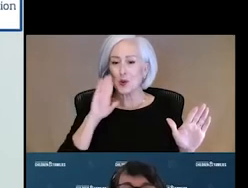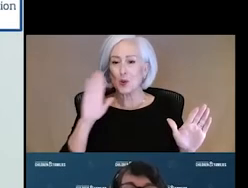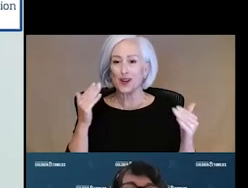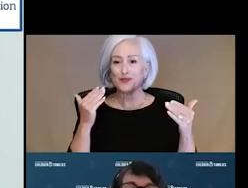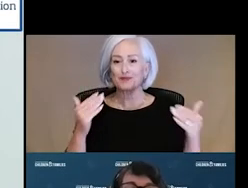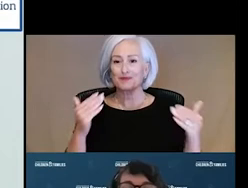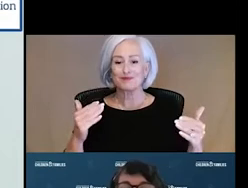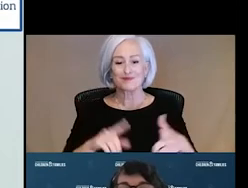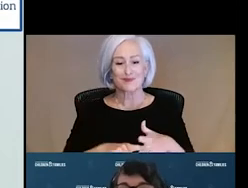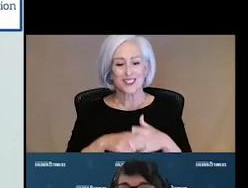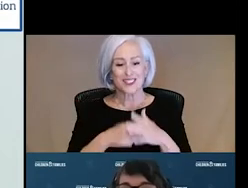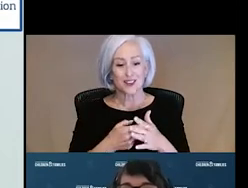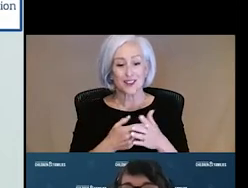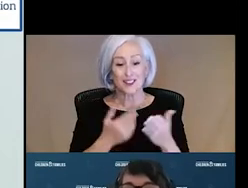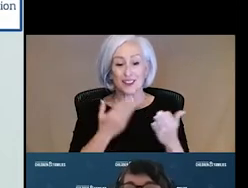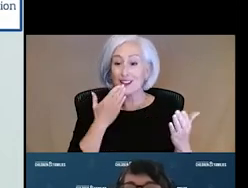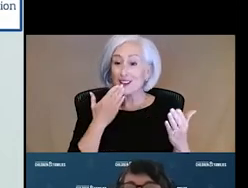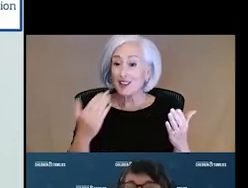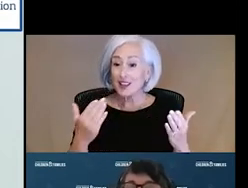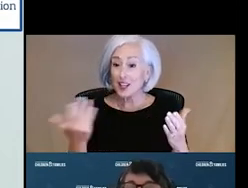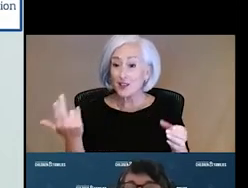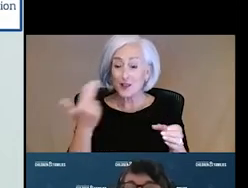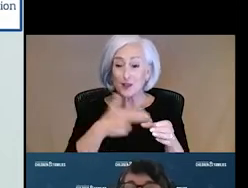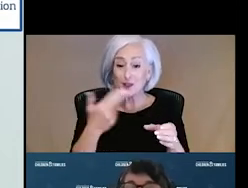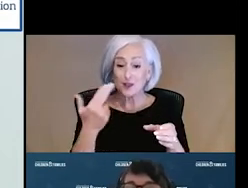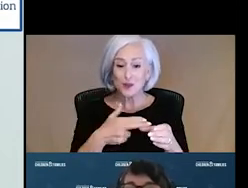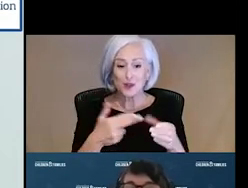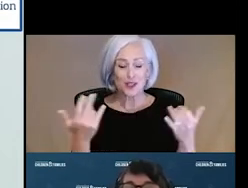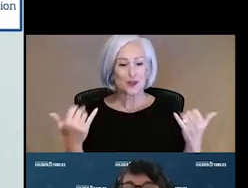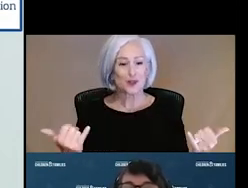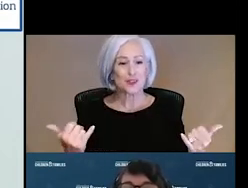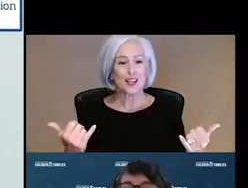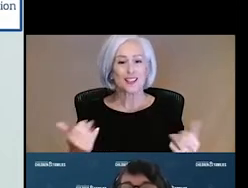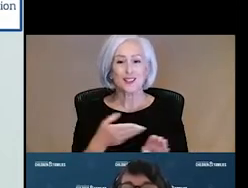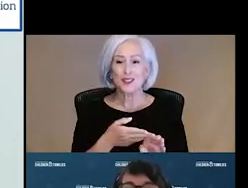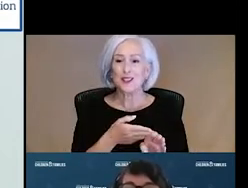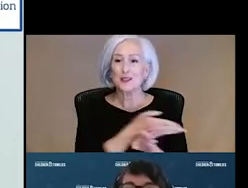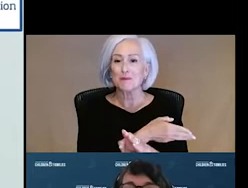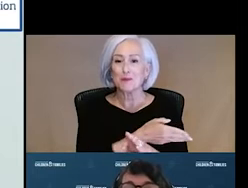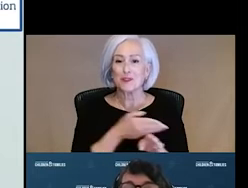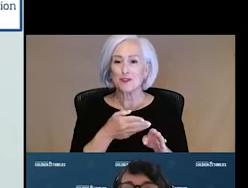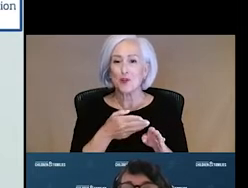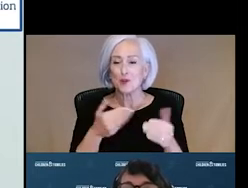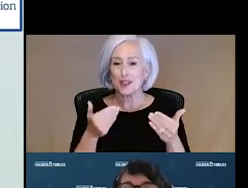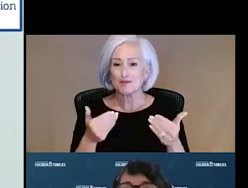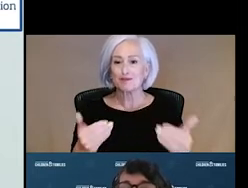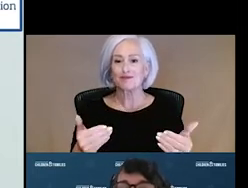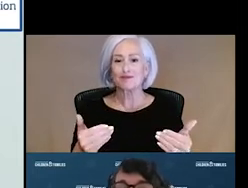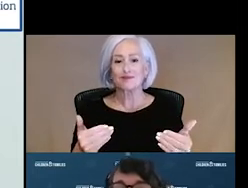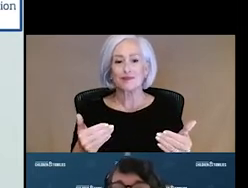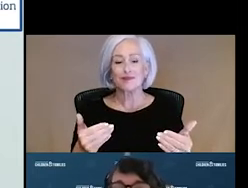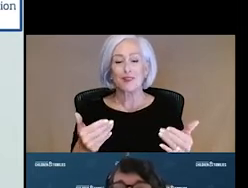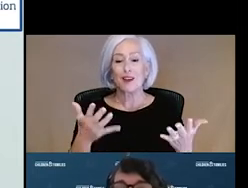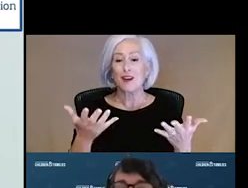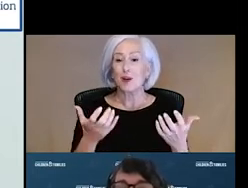thank you so much for joining us today. Before we jump into our presentation, I'd like to turn it over